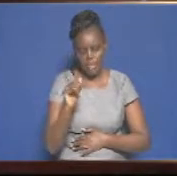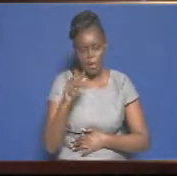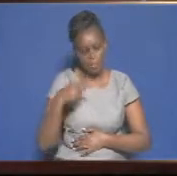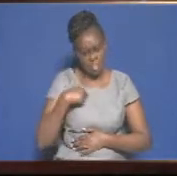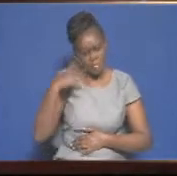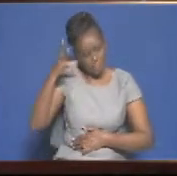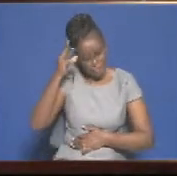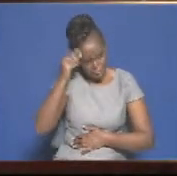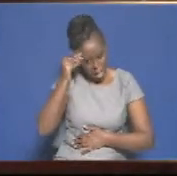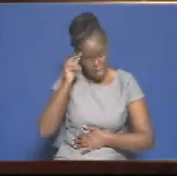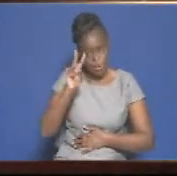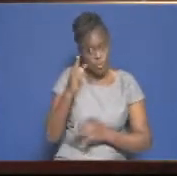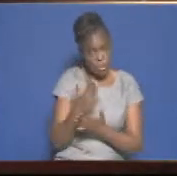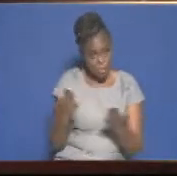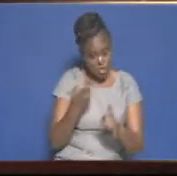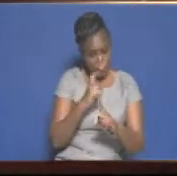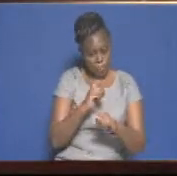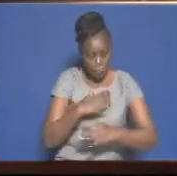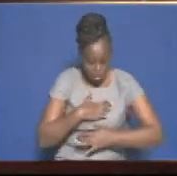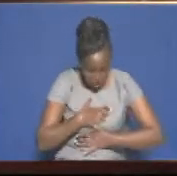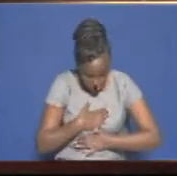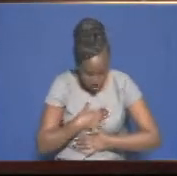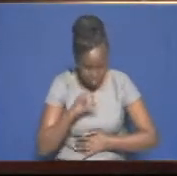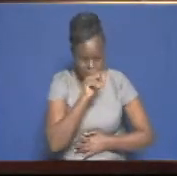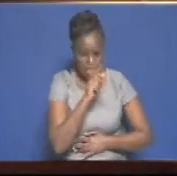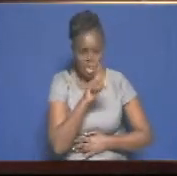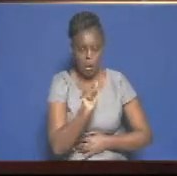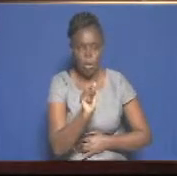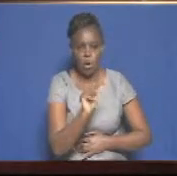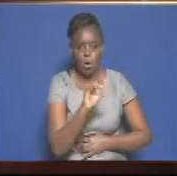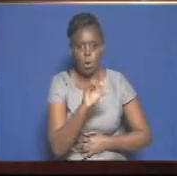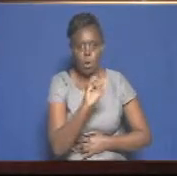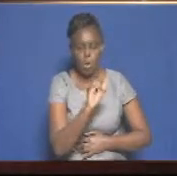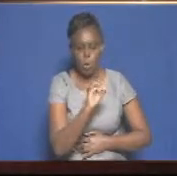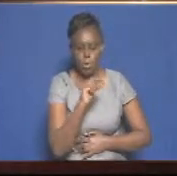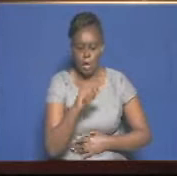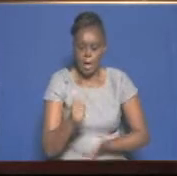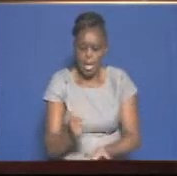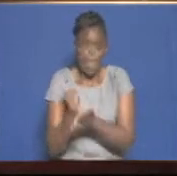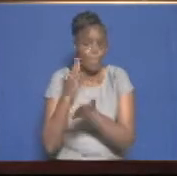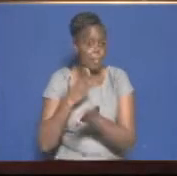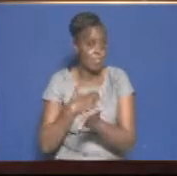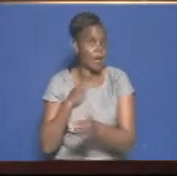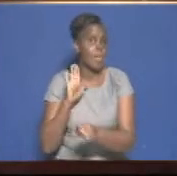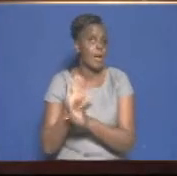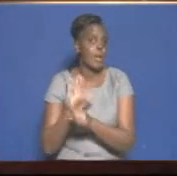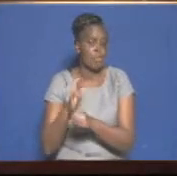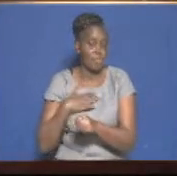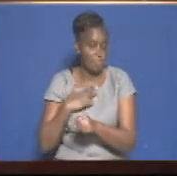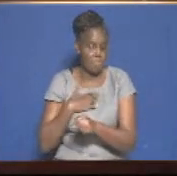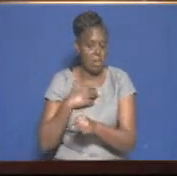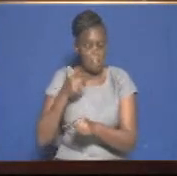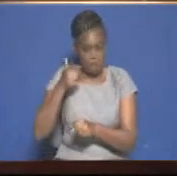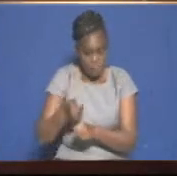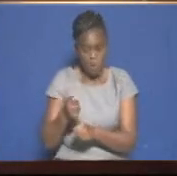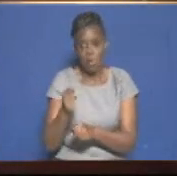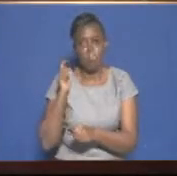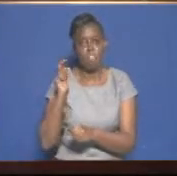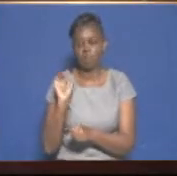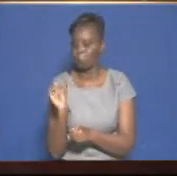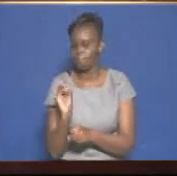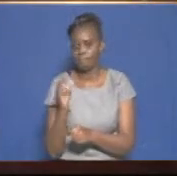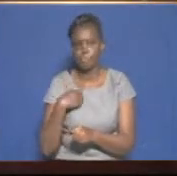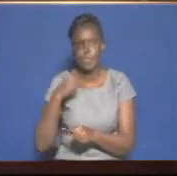I was given by Jakoyo has really helped me in my political journey, because I do not switch off my phones, and I